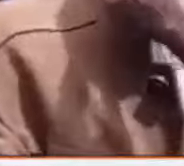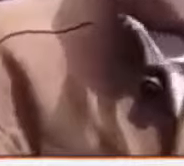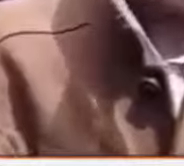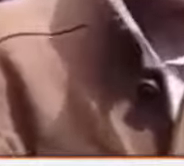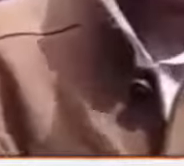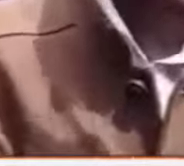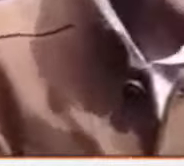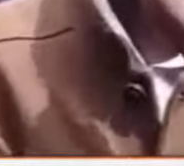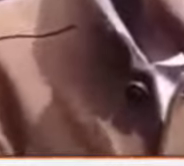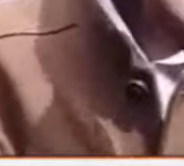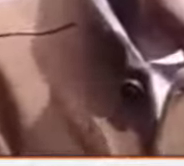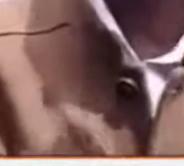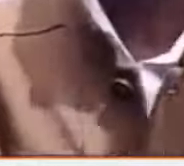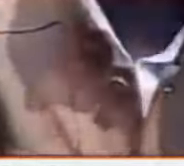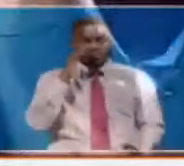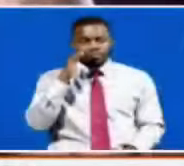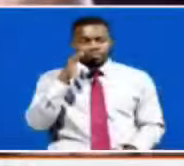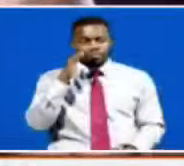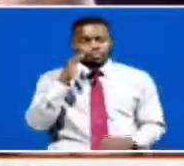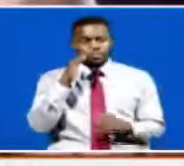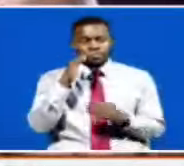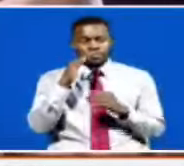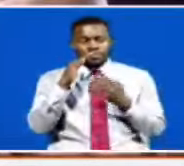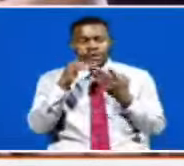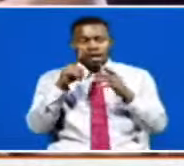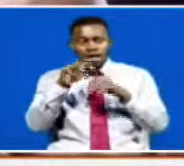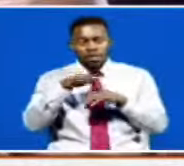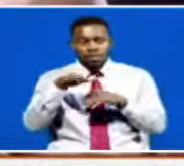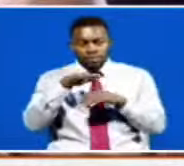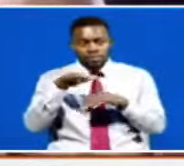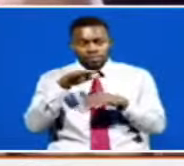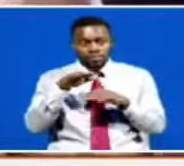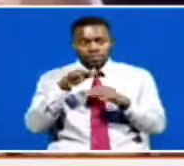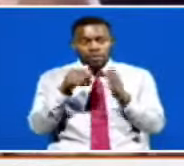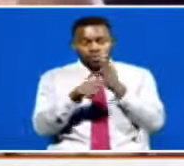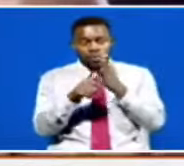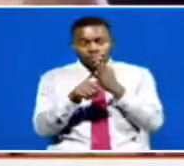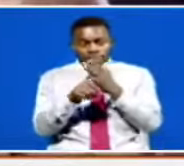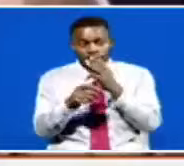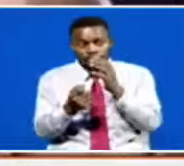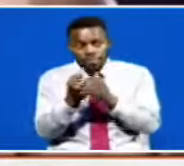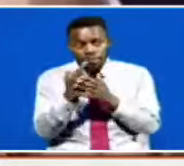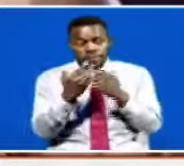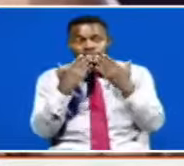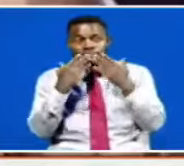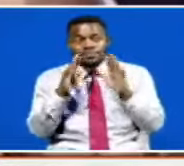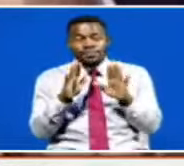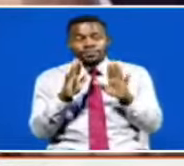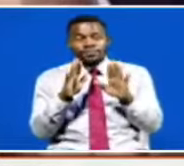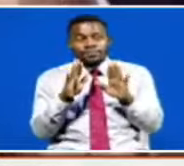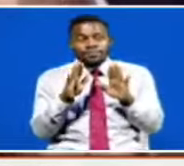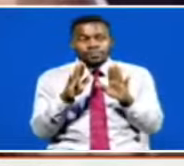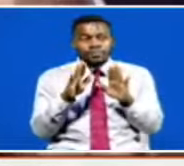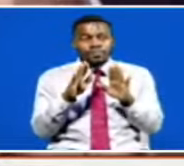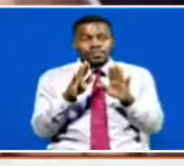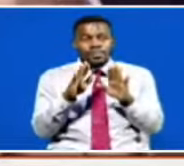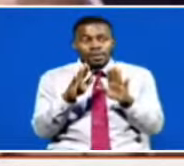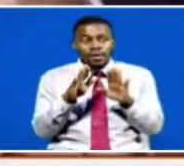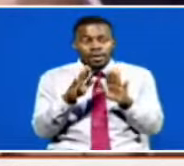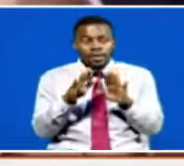I want to send a message of appeal to the county commissioner of Narok and the sleeping